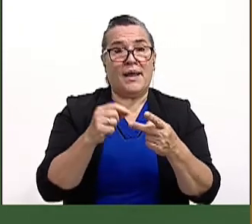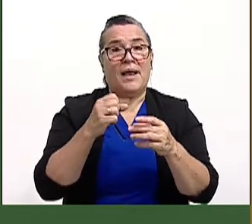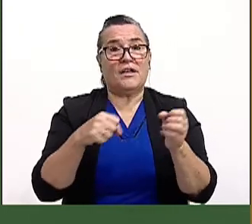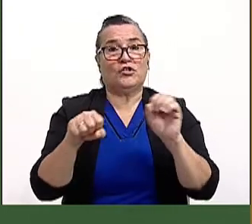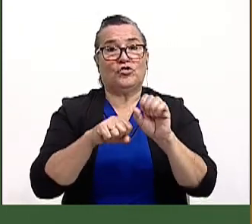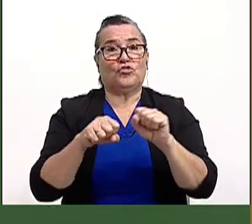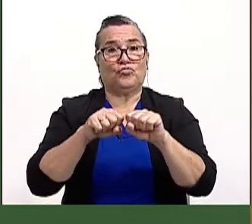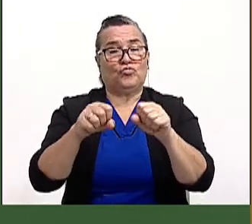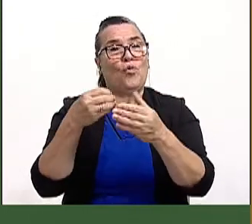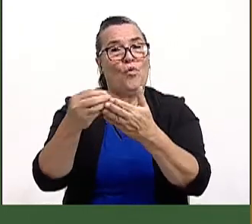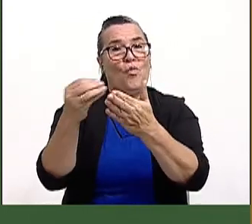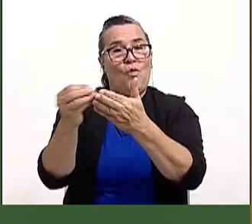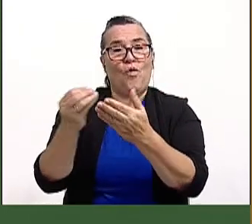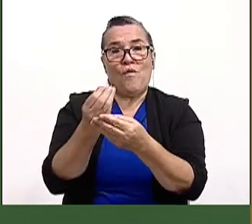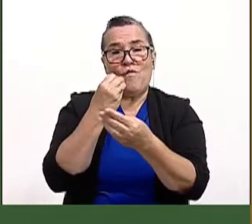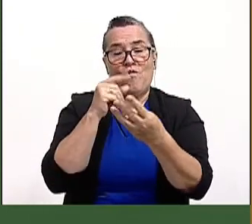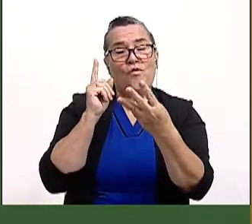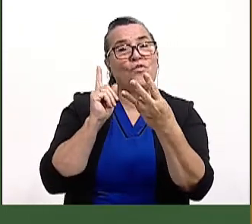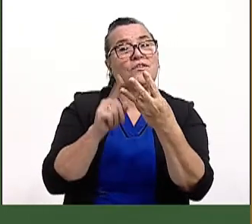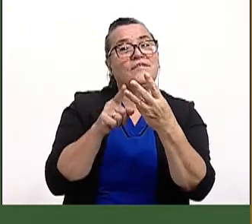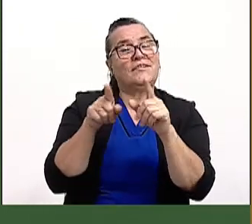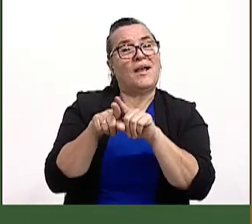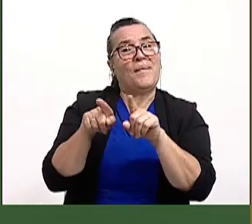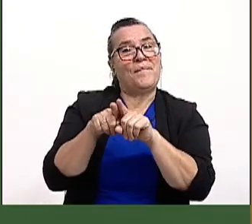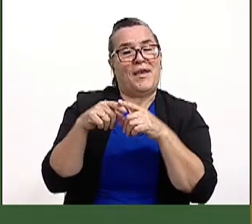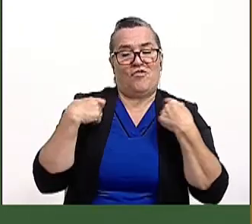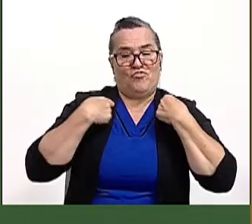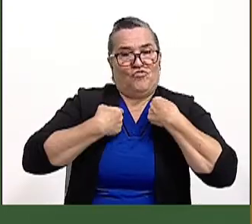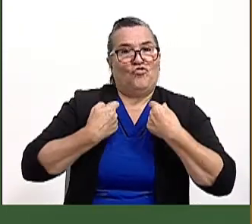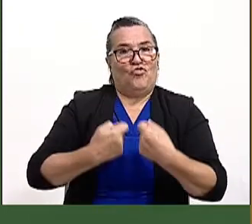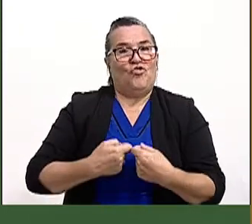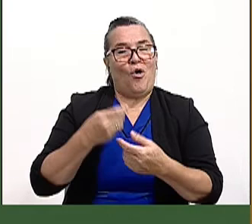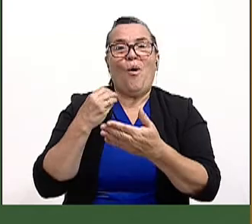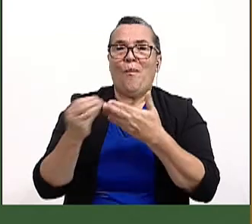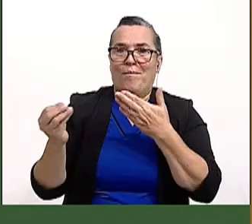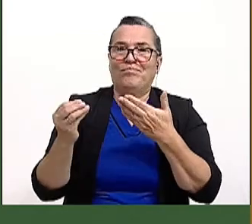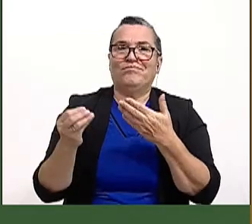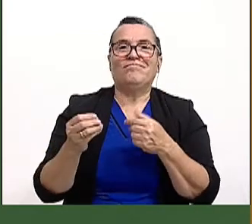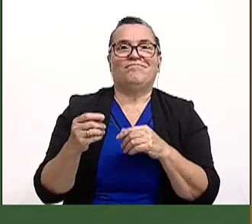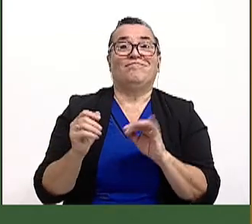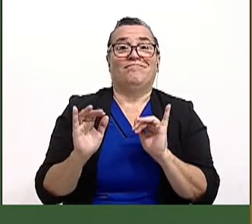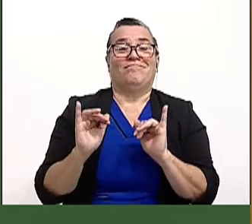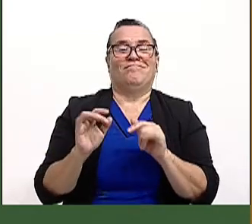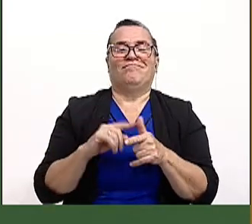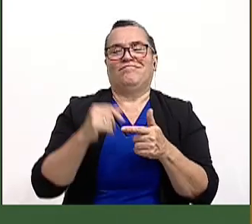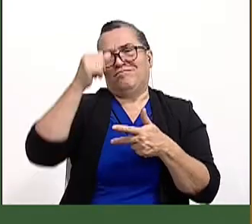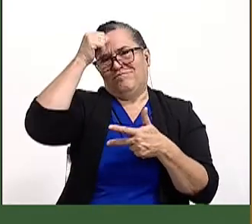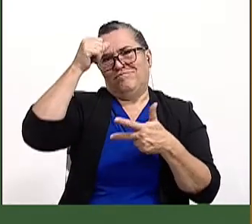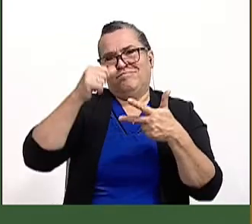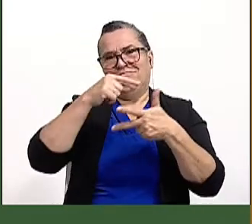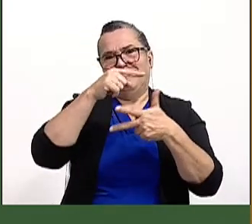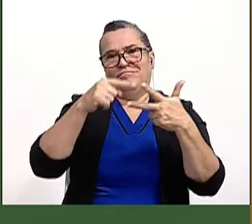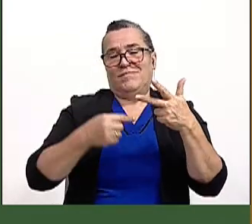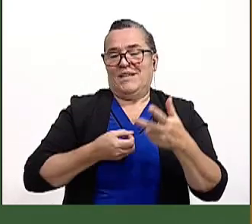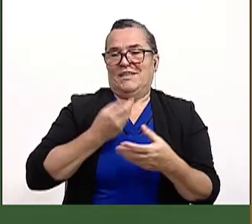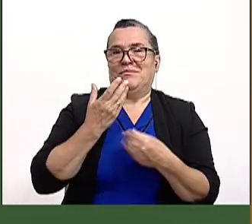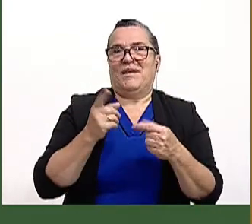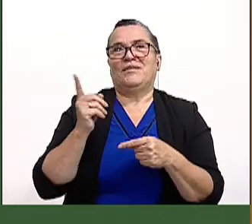supermarket to buy some food, and also to the clothing store to buy some clothes. So remember the